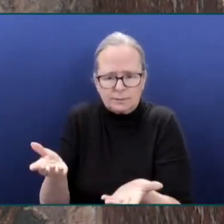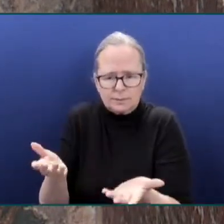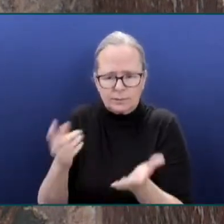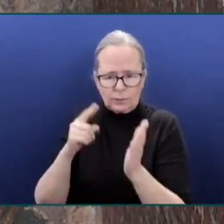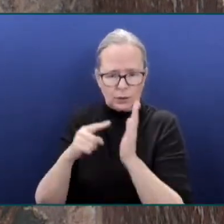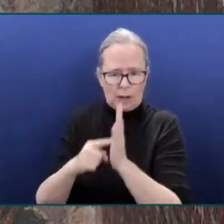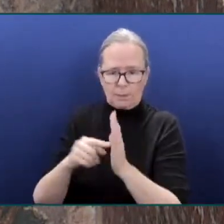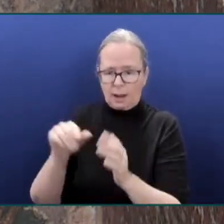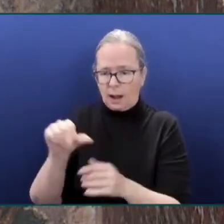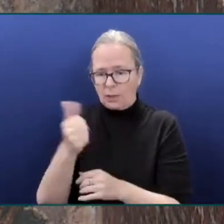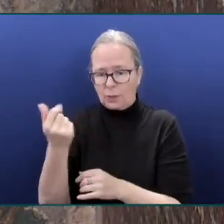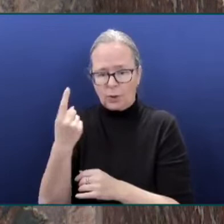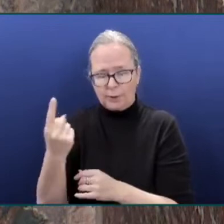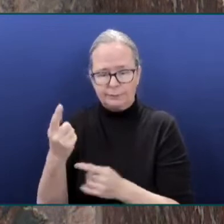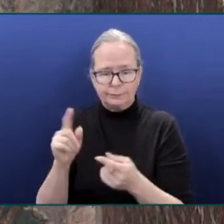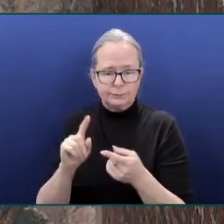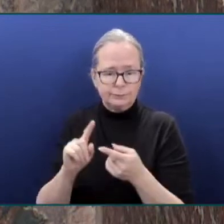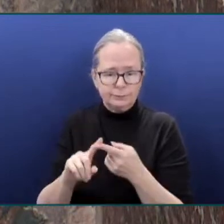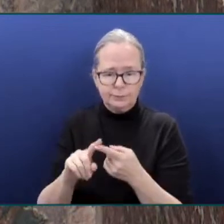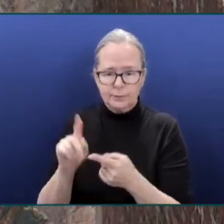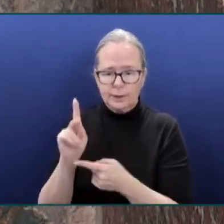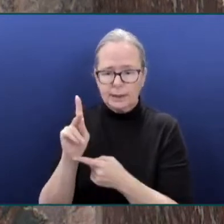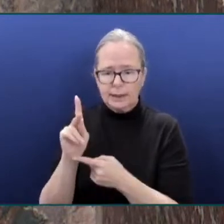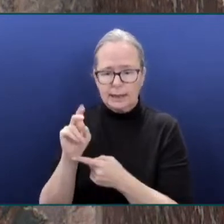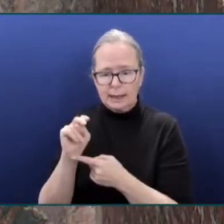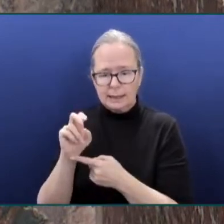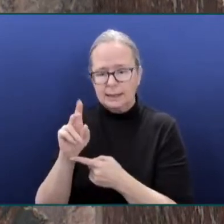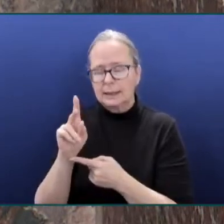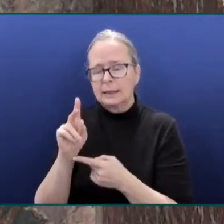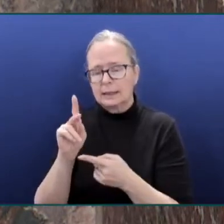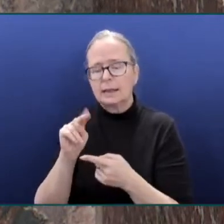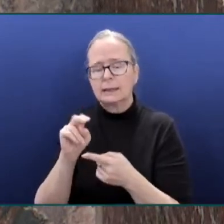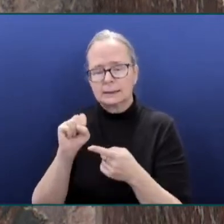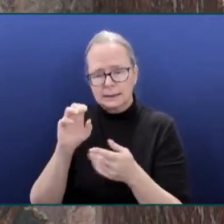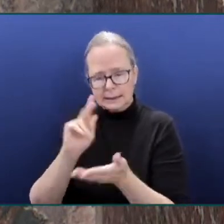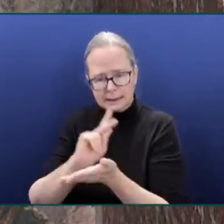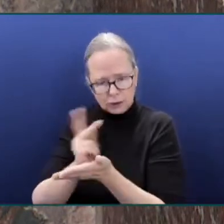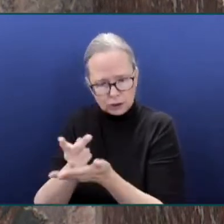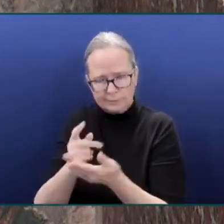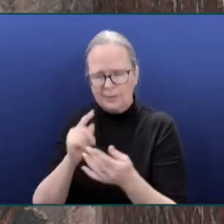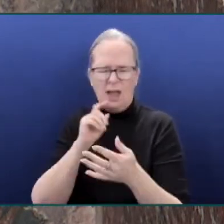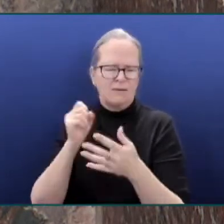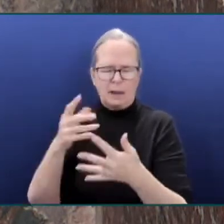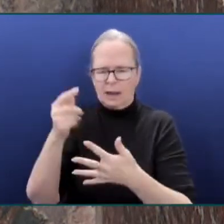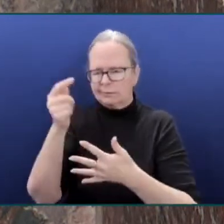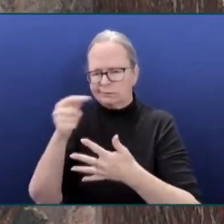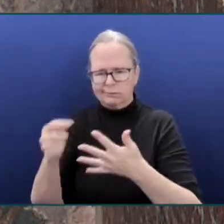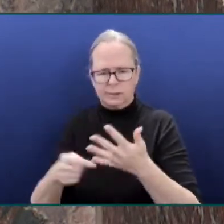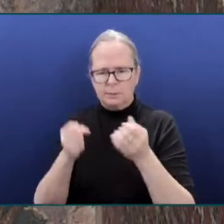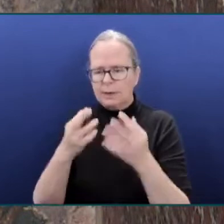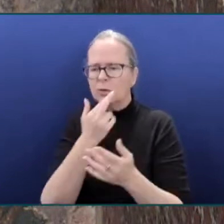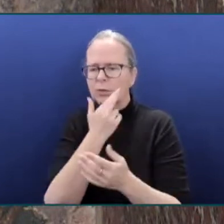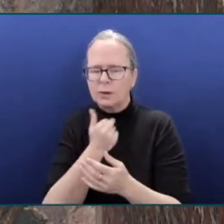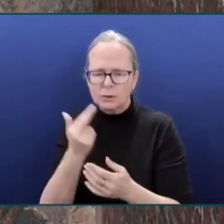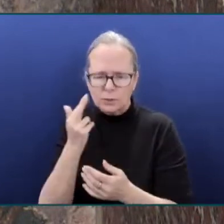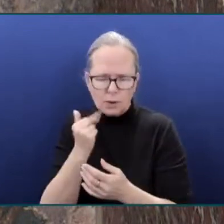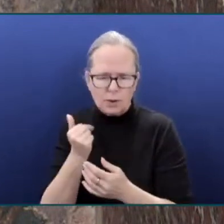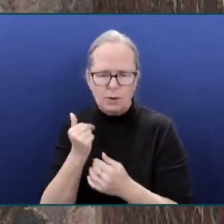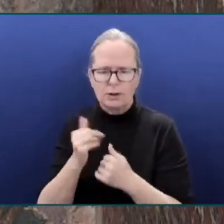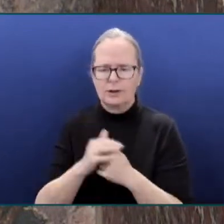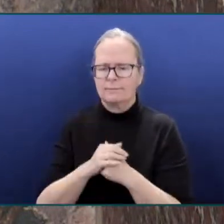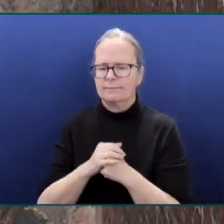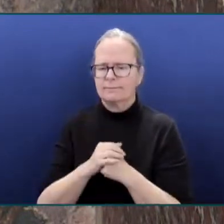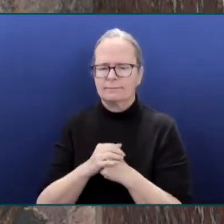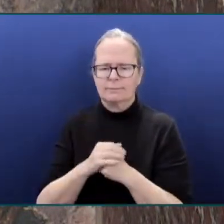Kiefer Street and Mitzi's on Pender Street. How many businesses will close before this soft on crime